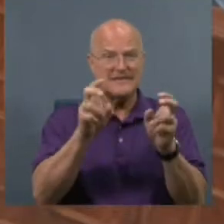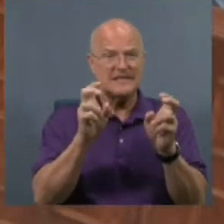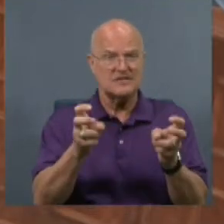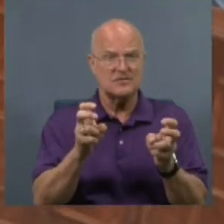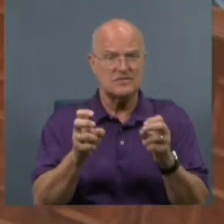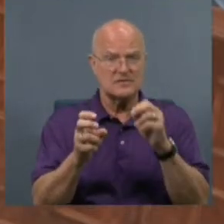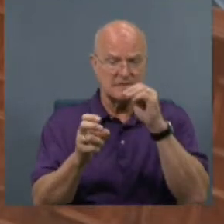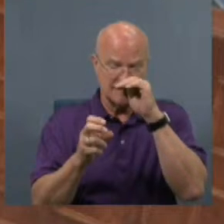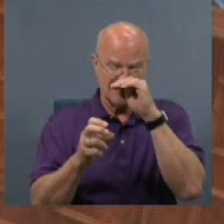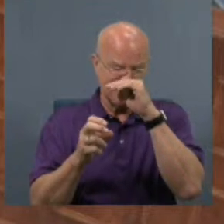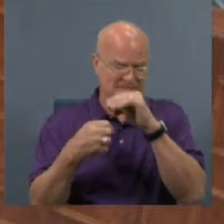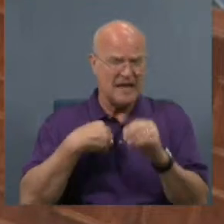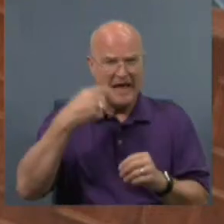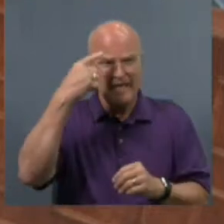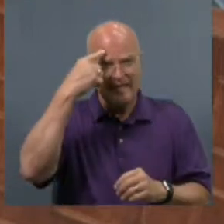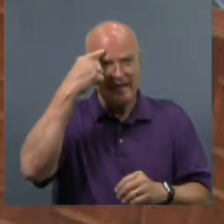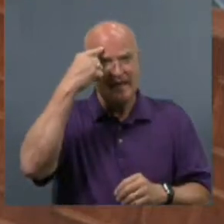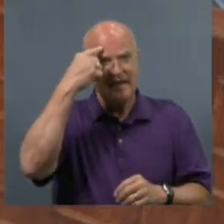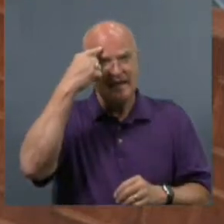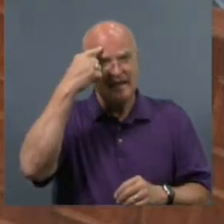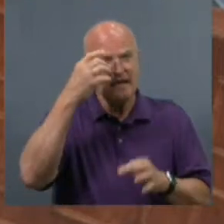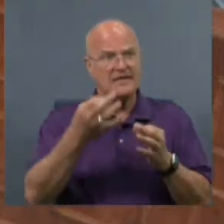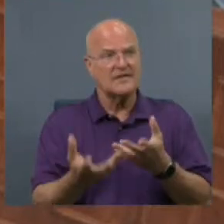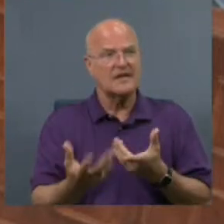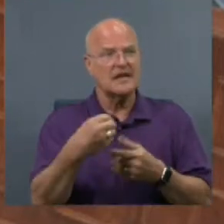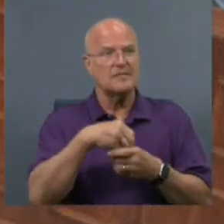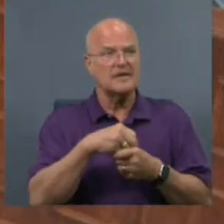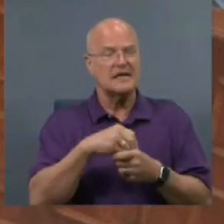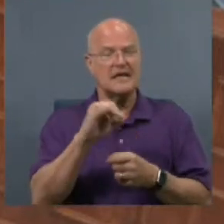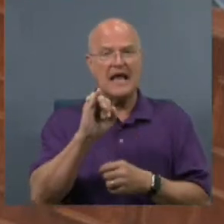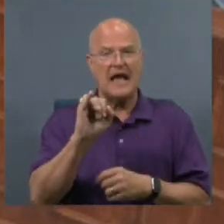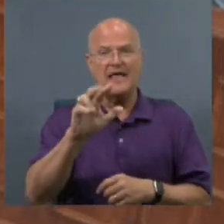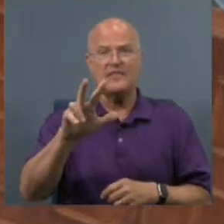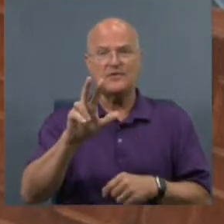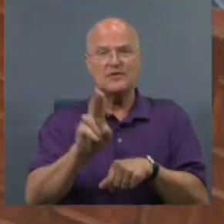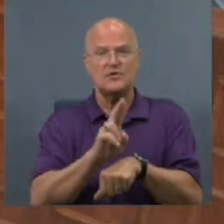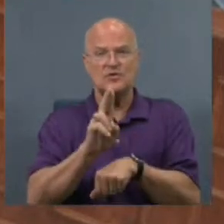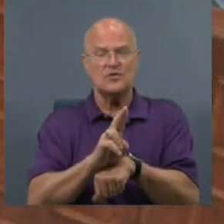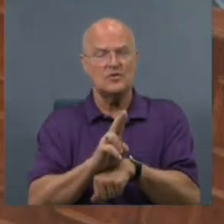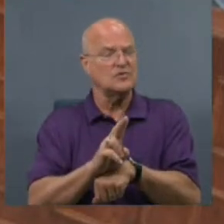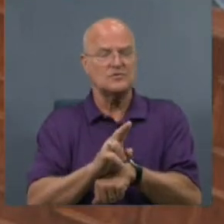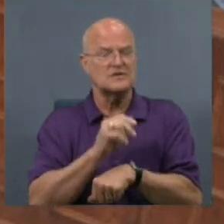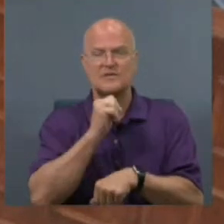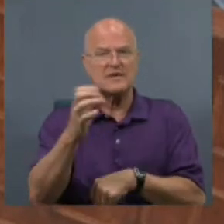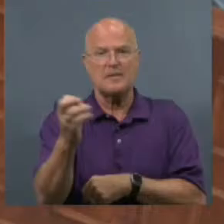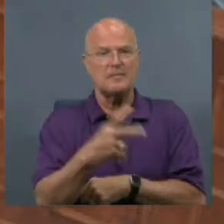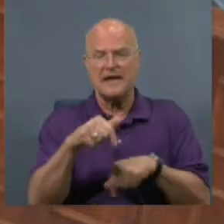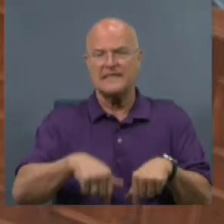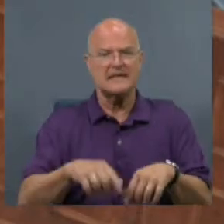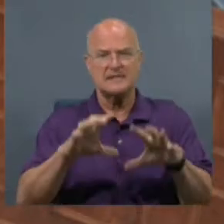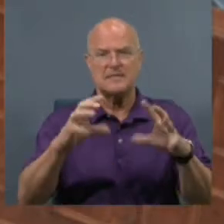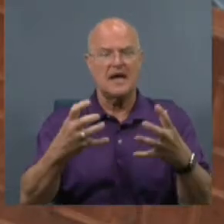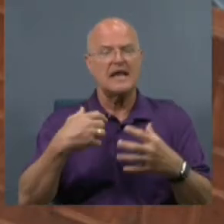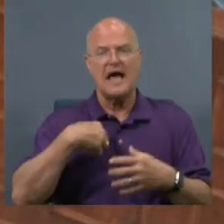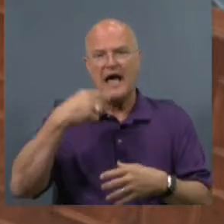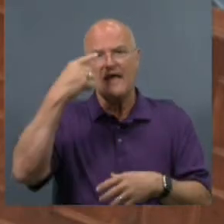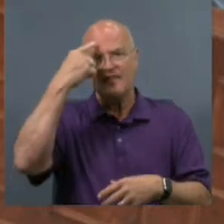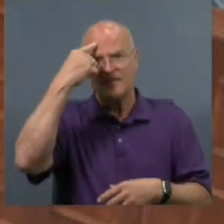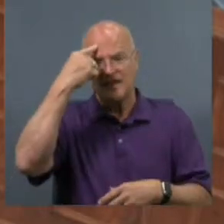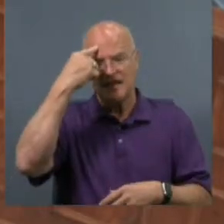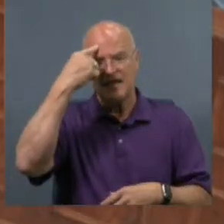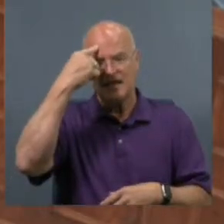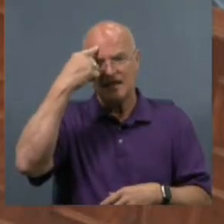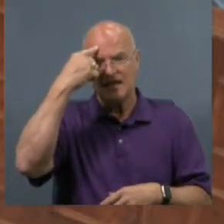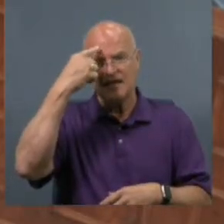issues? I think if they're coming in, if they're an I3 use, I don't think it would come back to this body. I think that